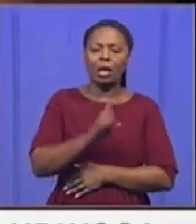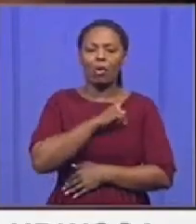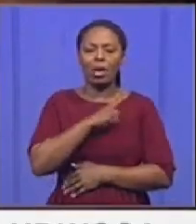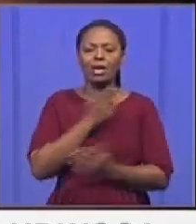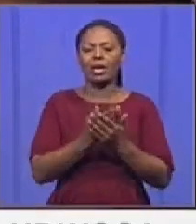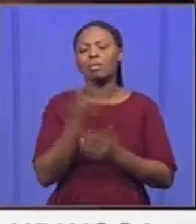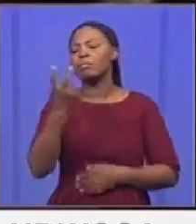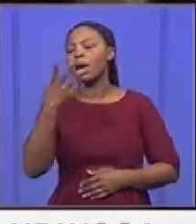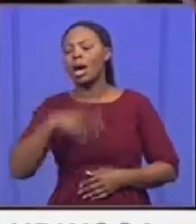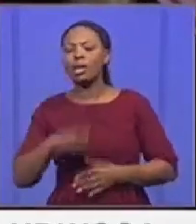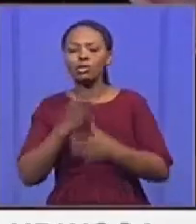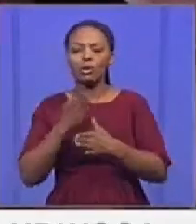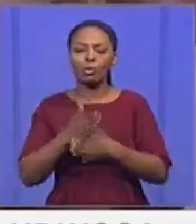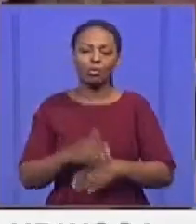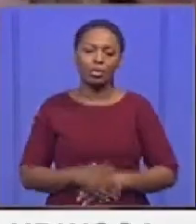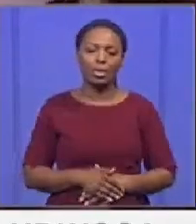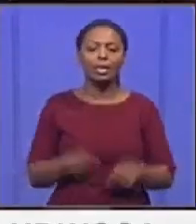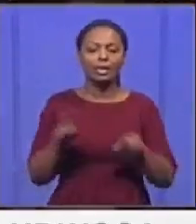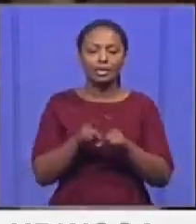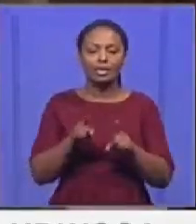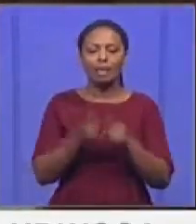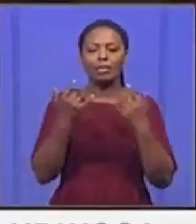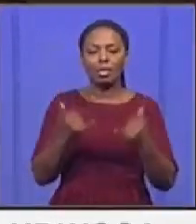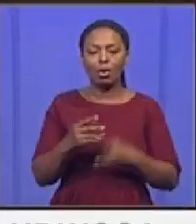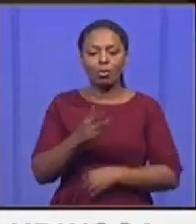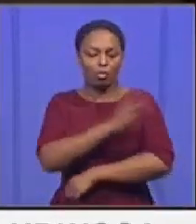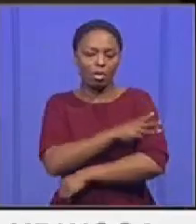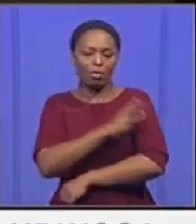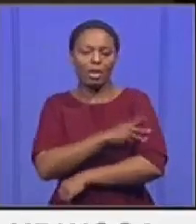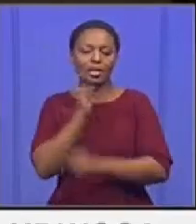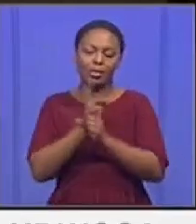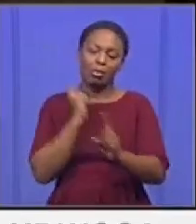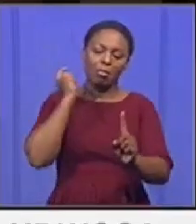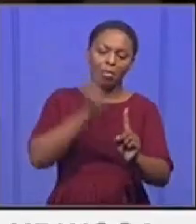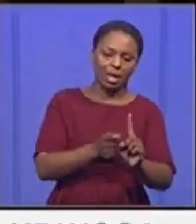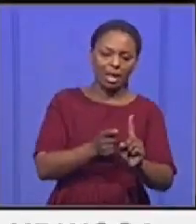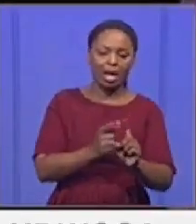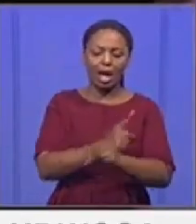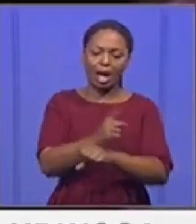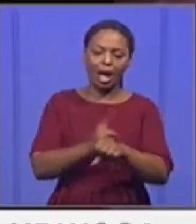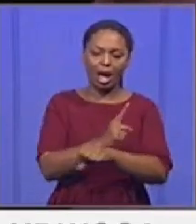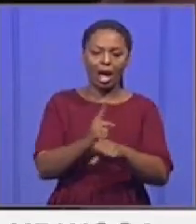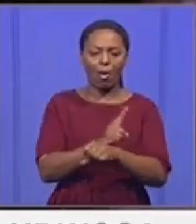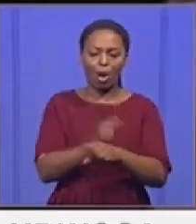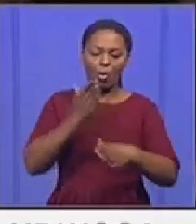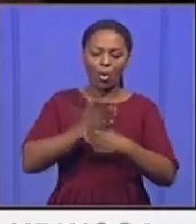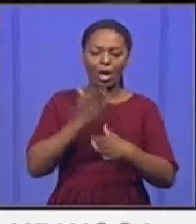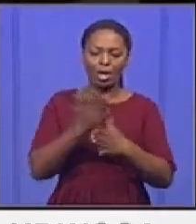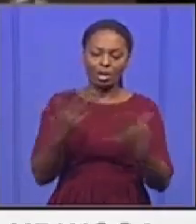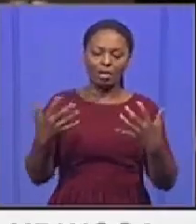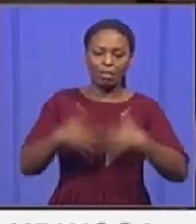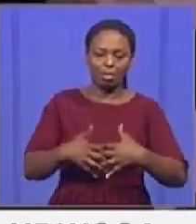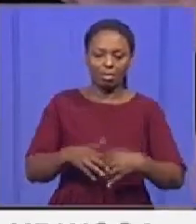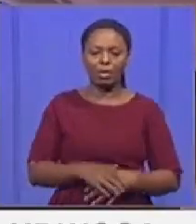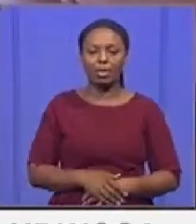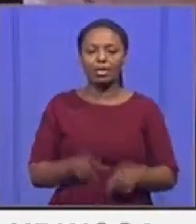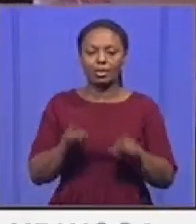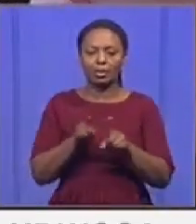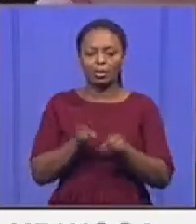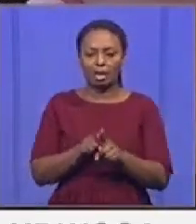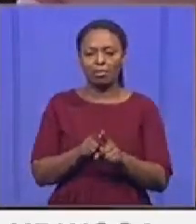batla ditiro tse dingwe. Gape bathapi ba tshwanetse go ba duela go ya ka selekano sa diura tseo ba dirang ka tsona jaaka molao